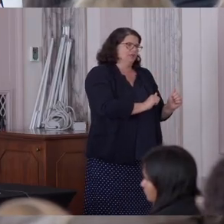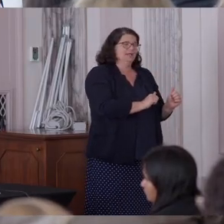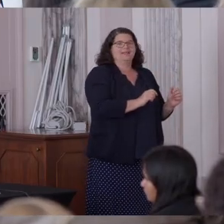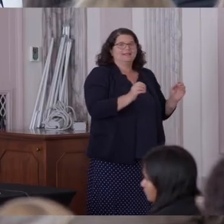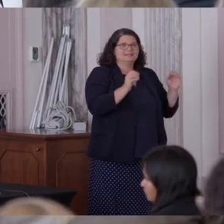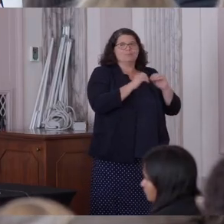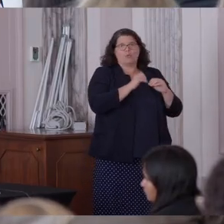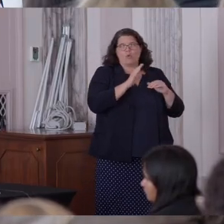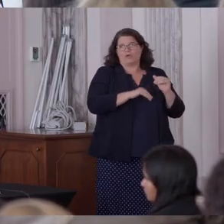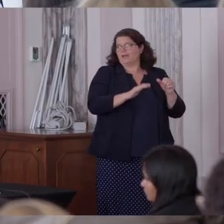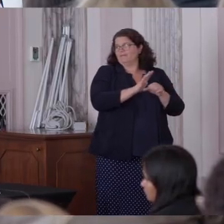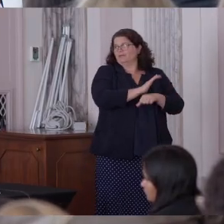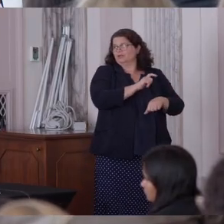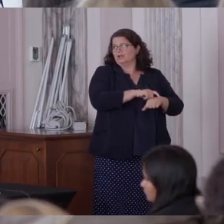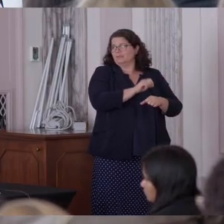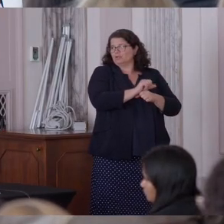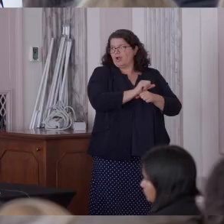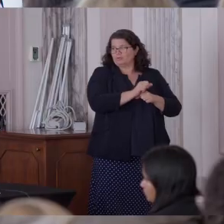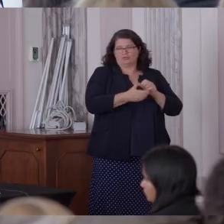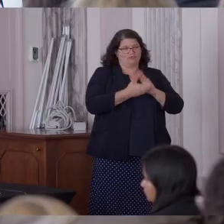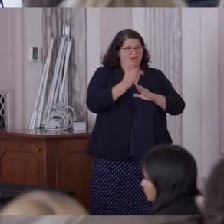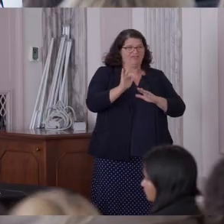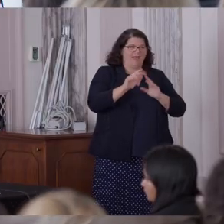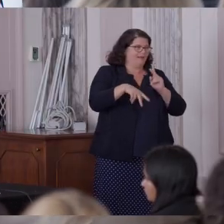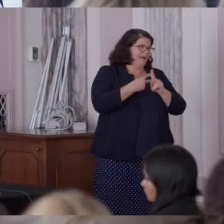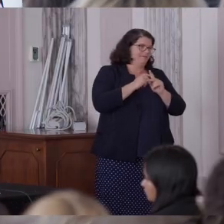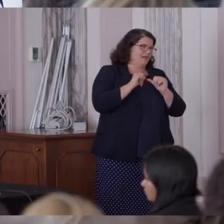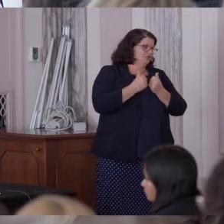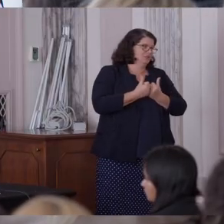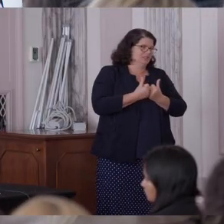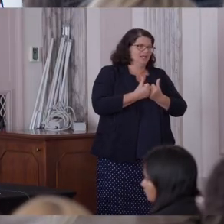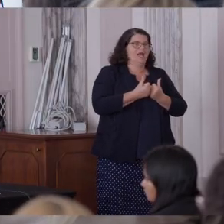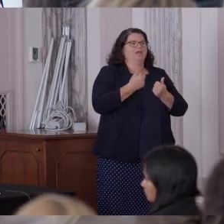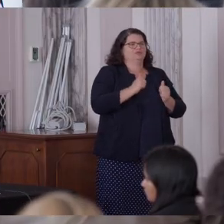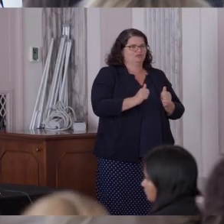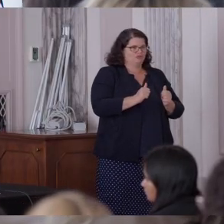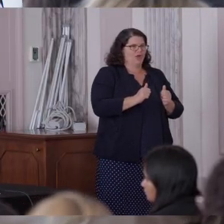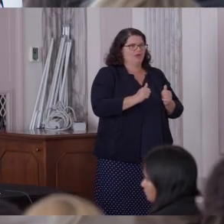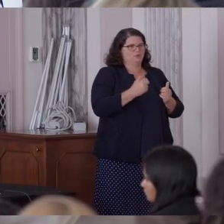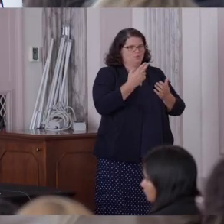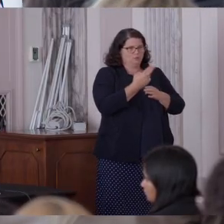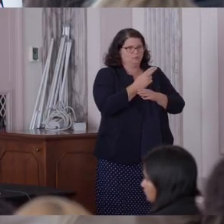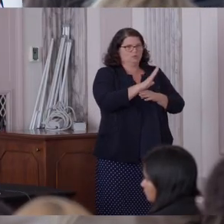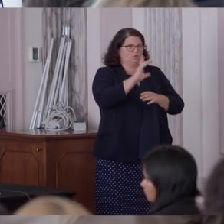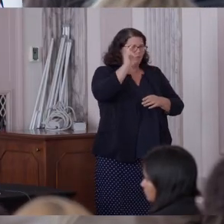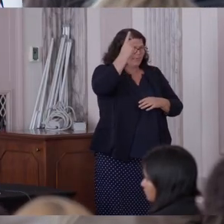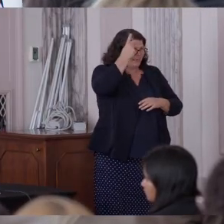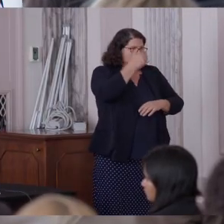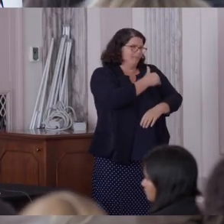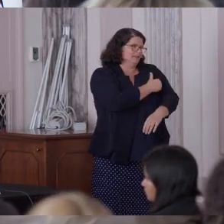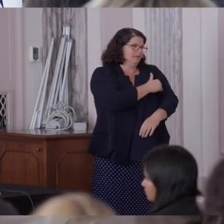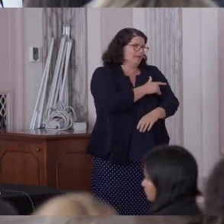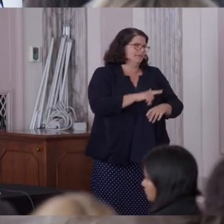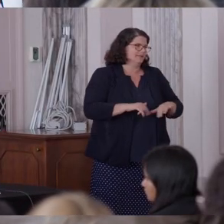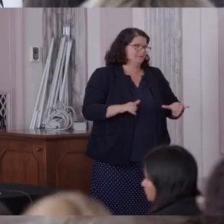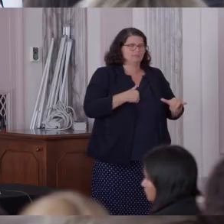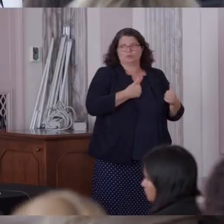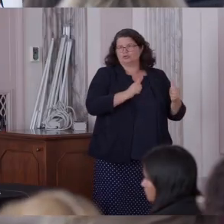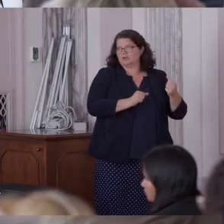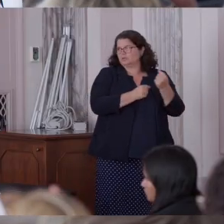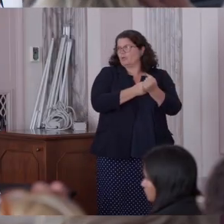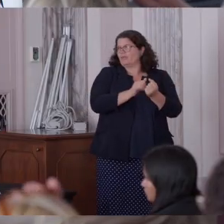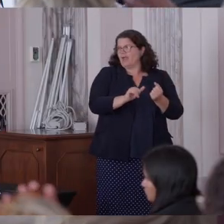full-time job, sir, to run an agency like yours. Trying to build that political muscle and collaboration, I think, is something we're trying to support as